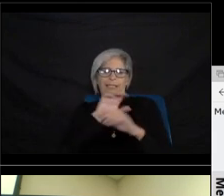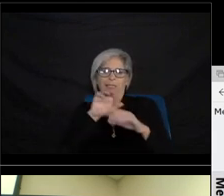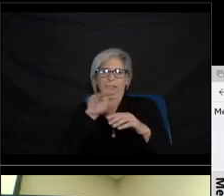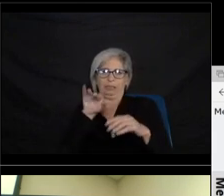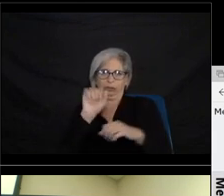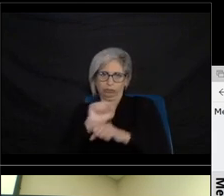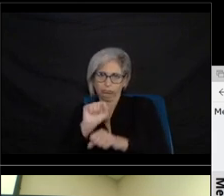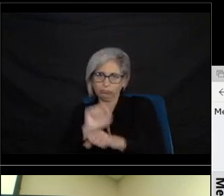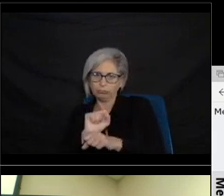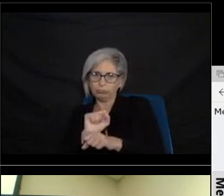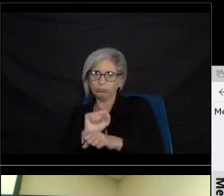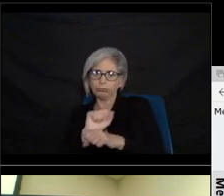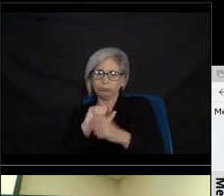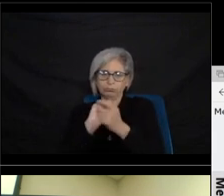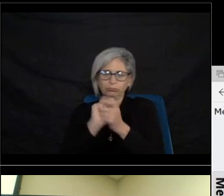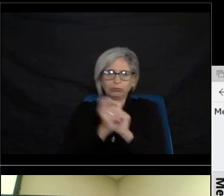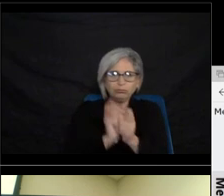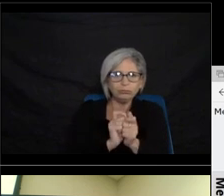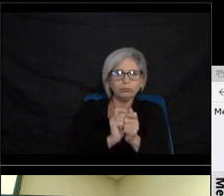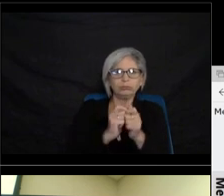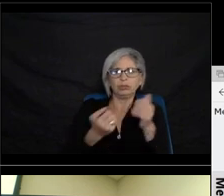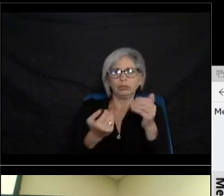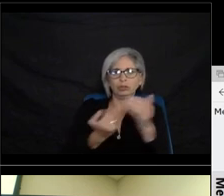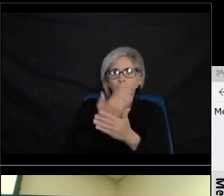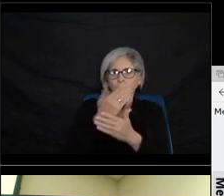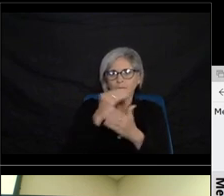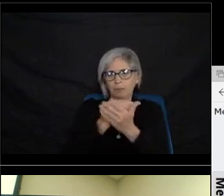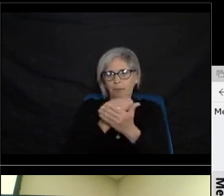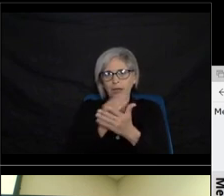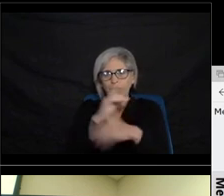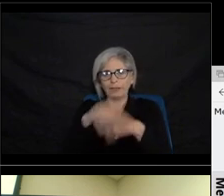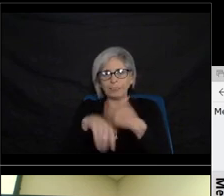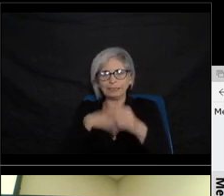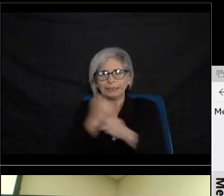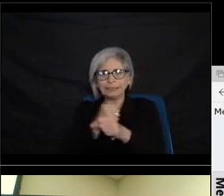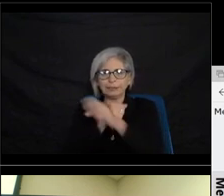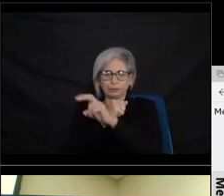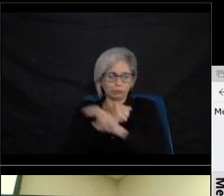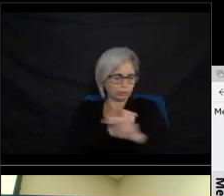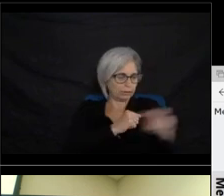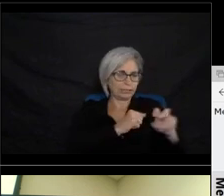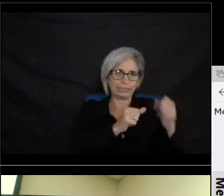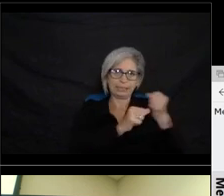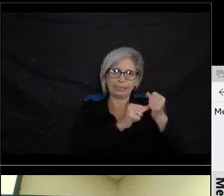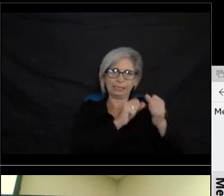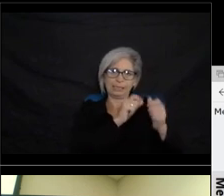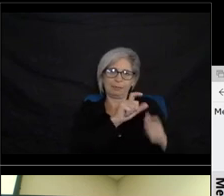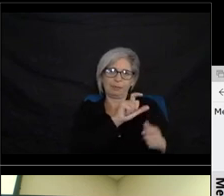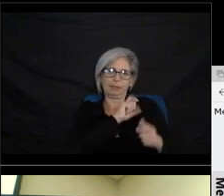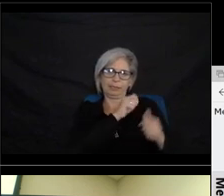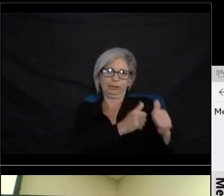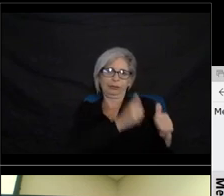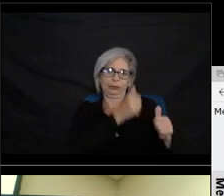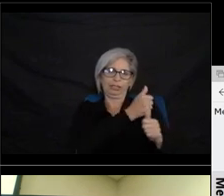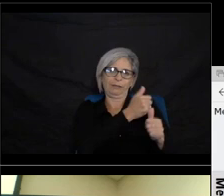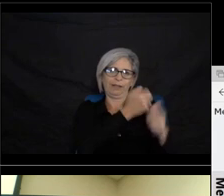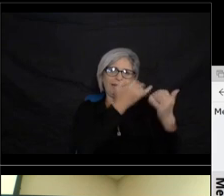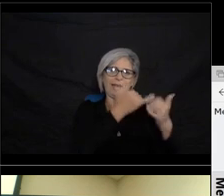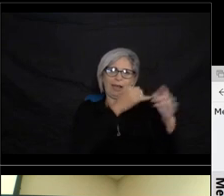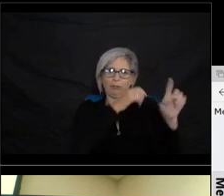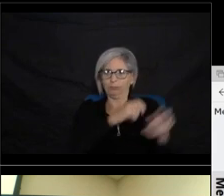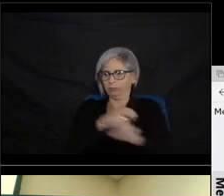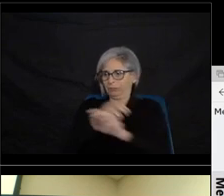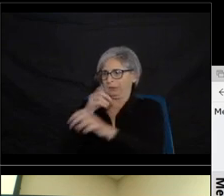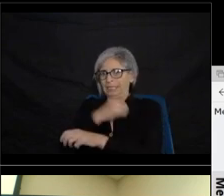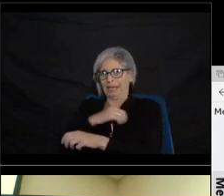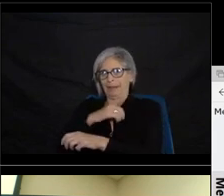been modified and rolled out in the new budget this year, transitioning our assistant police chief position to a deputy police chief's